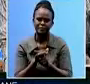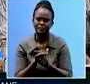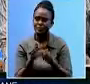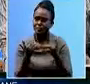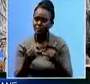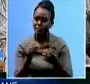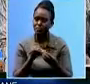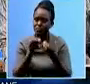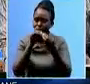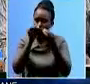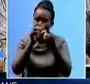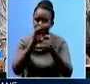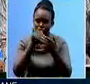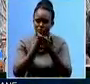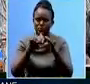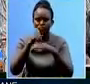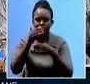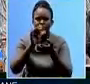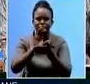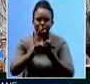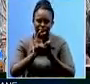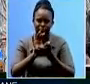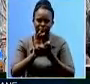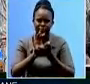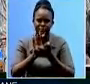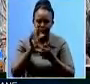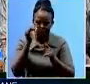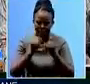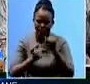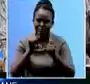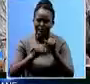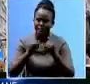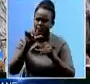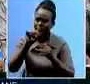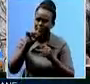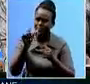The total external debt as at the end of